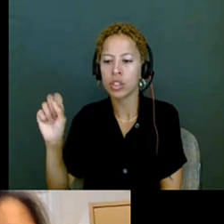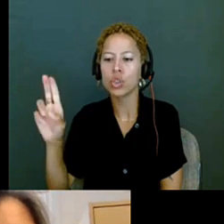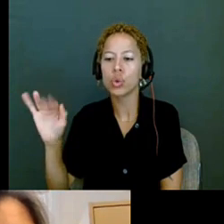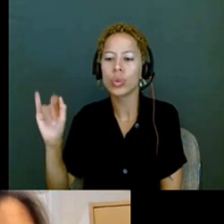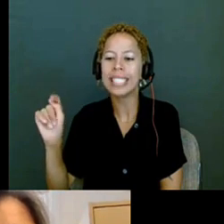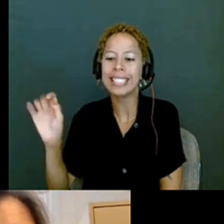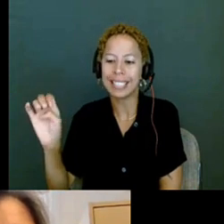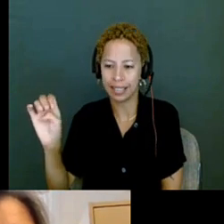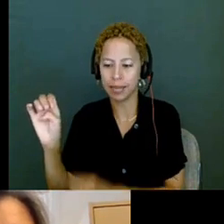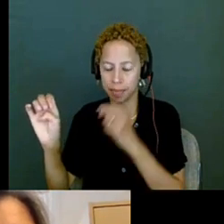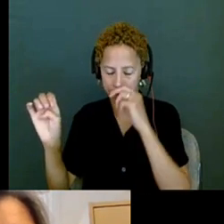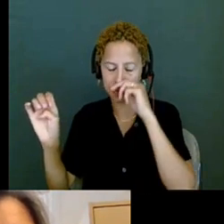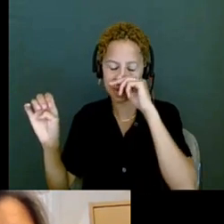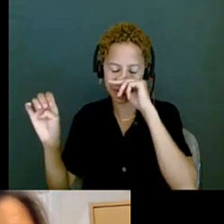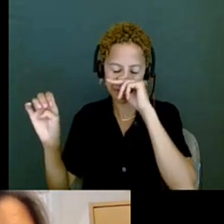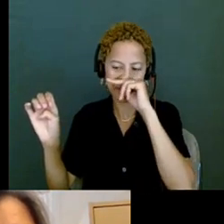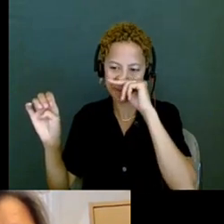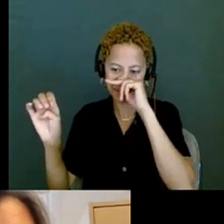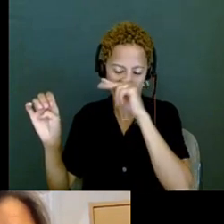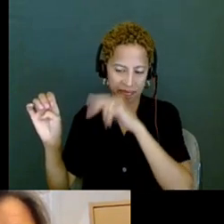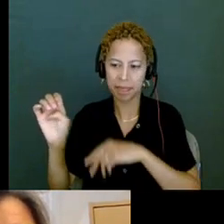Suite. So SUITE.